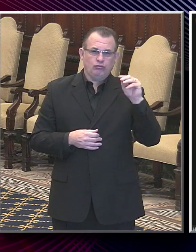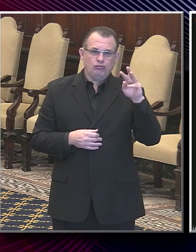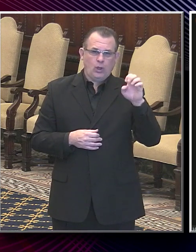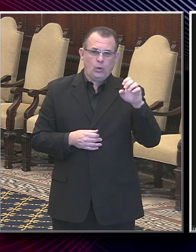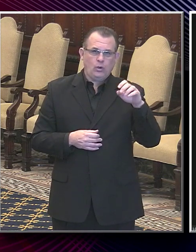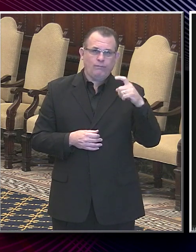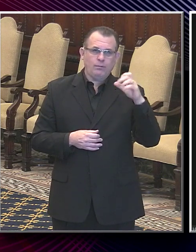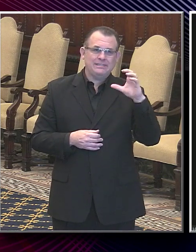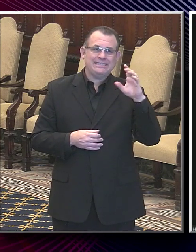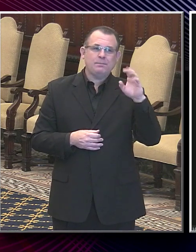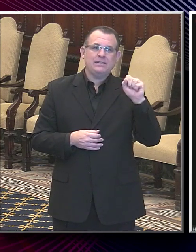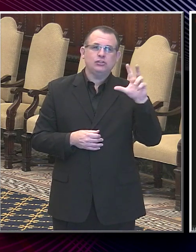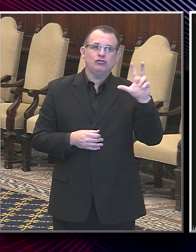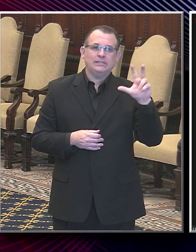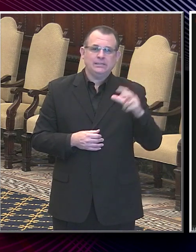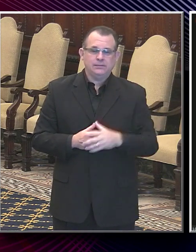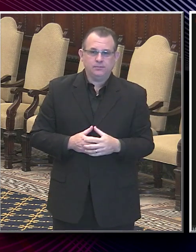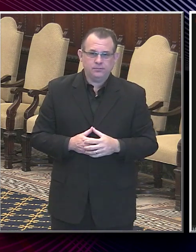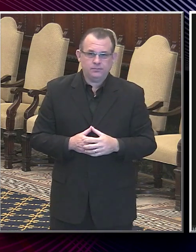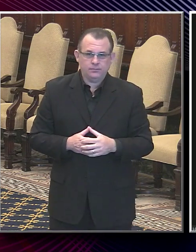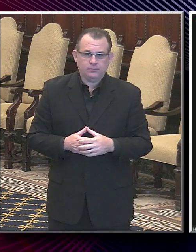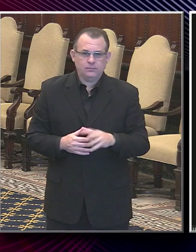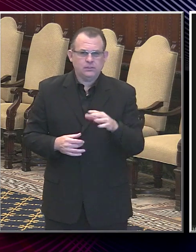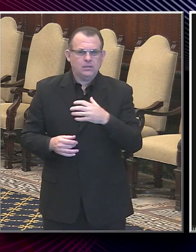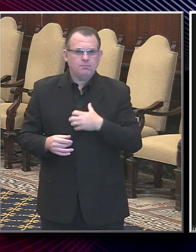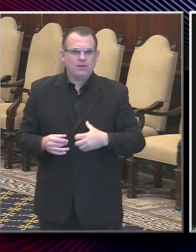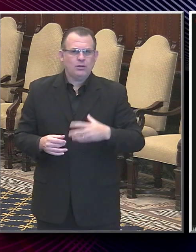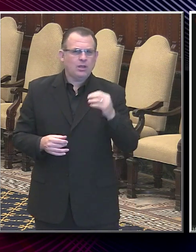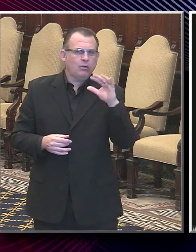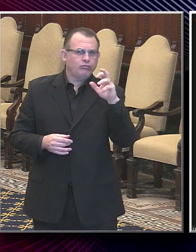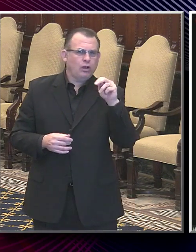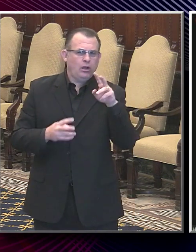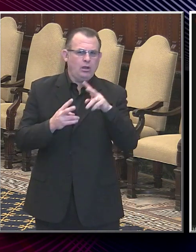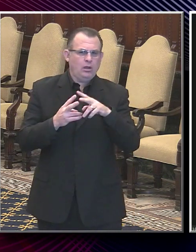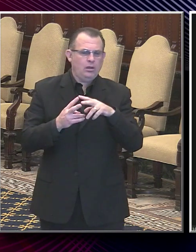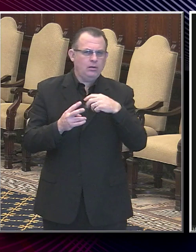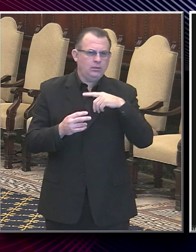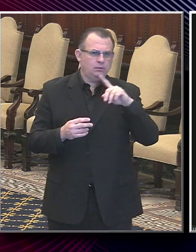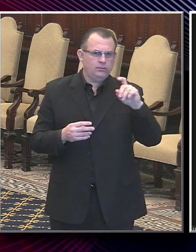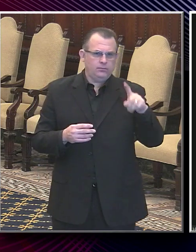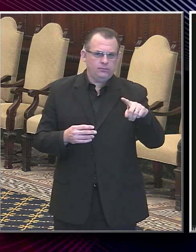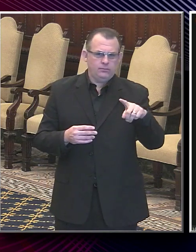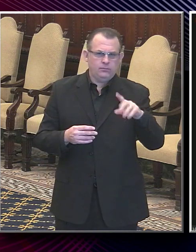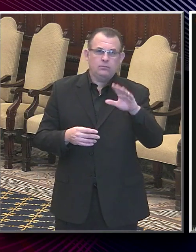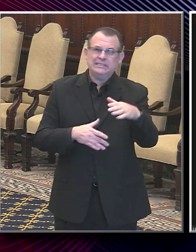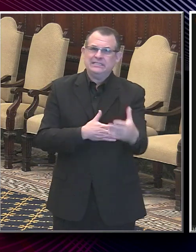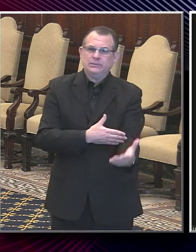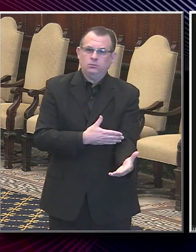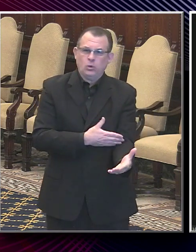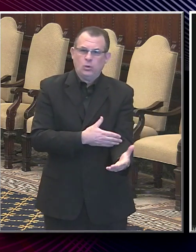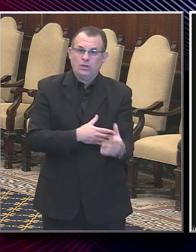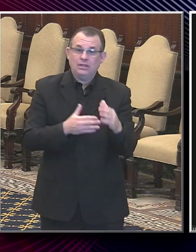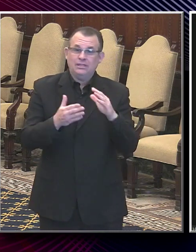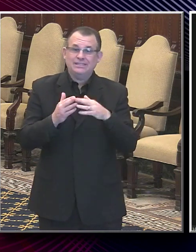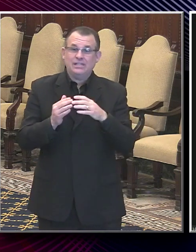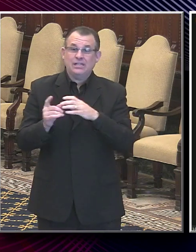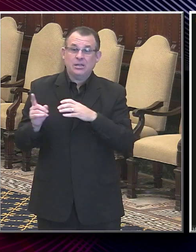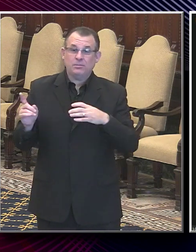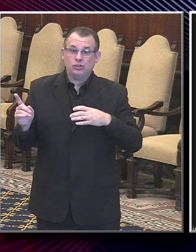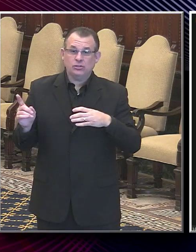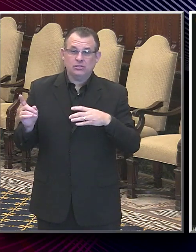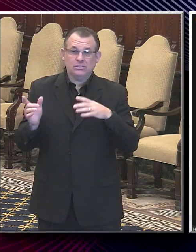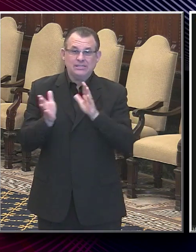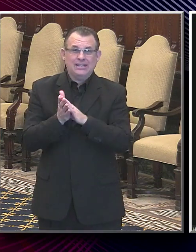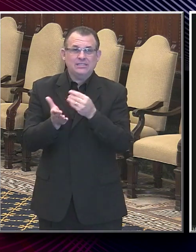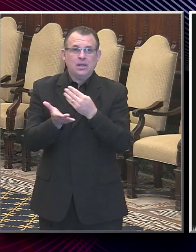Yes, good afternoon. This is for the mayor and also for Brian Abernathy. This morning, City Commissioner Lisa Deely was asked about her budget regarding